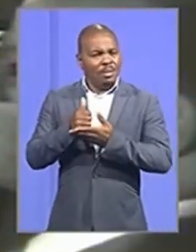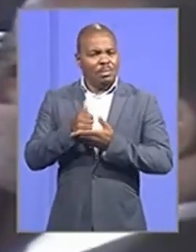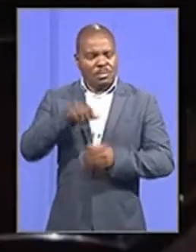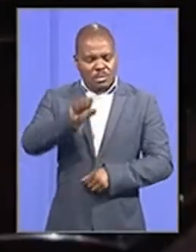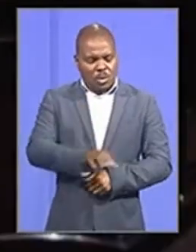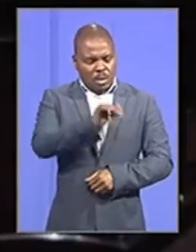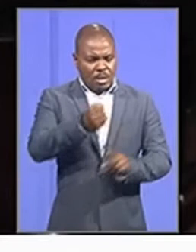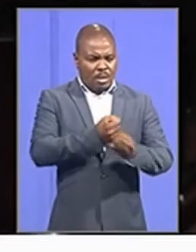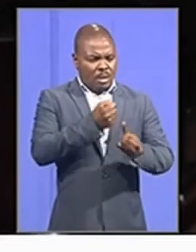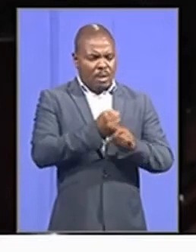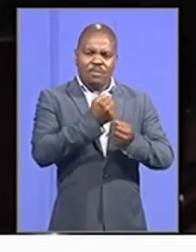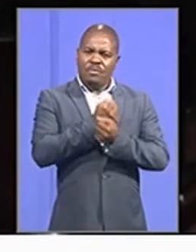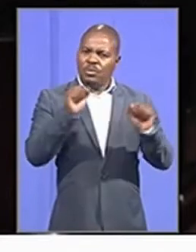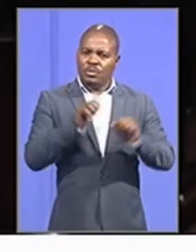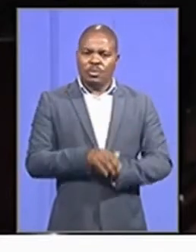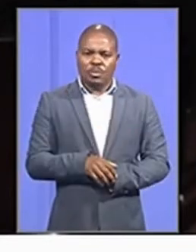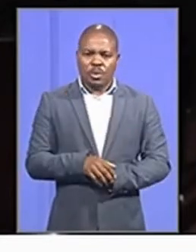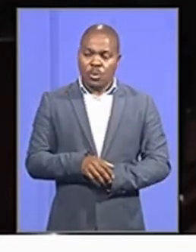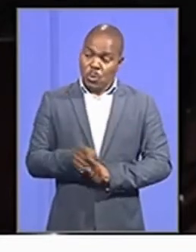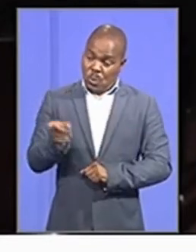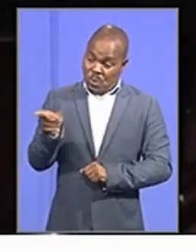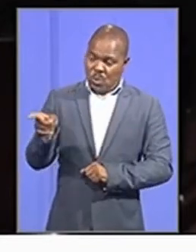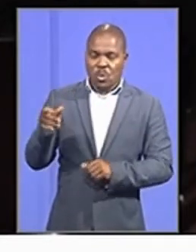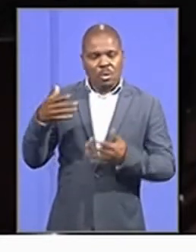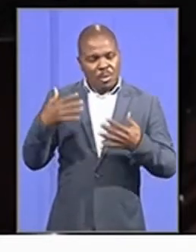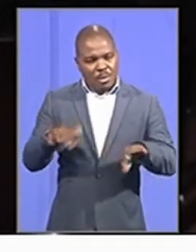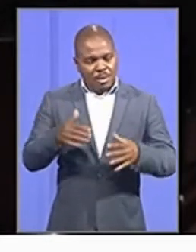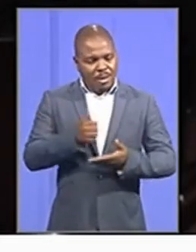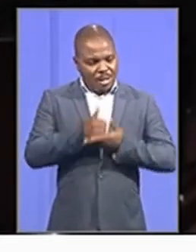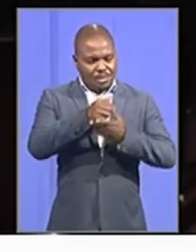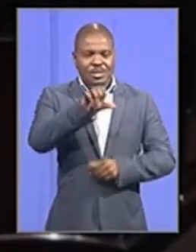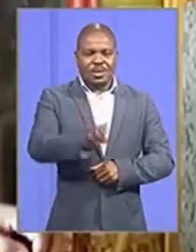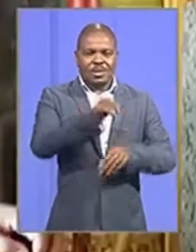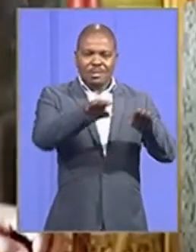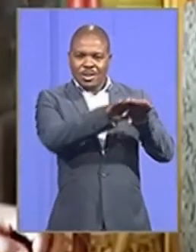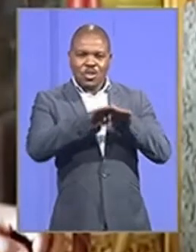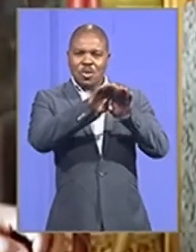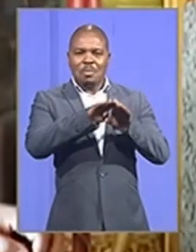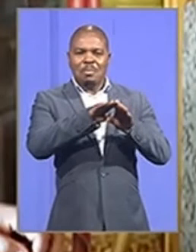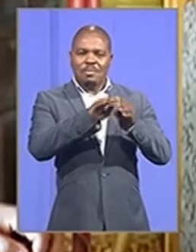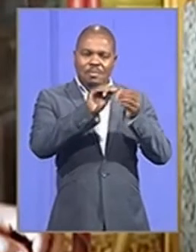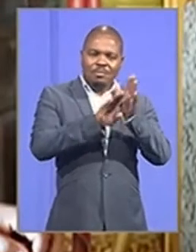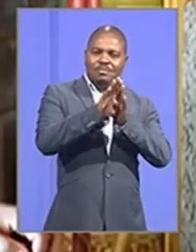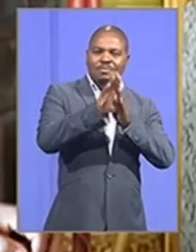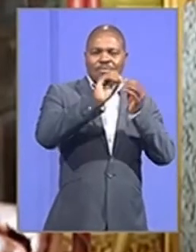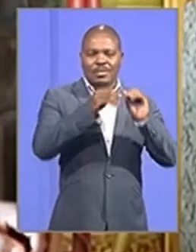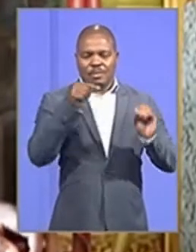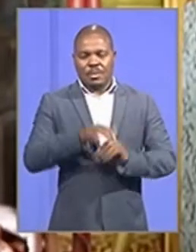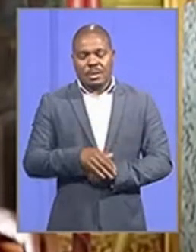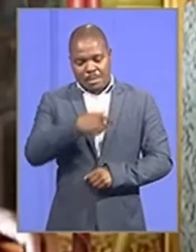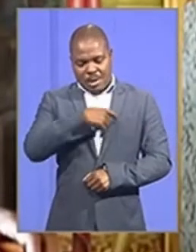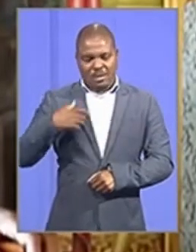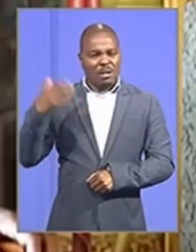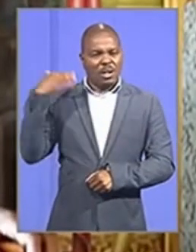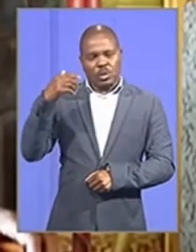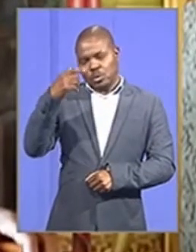e. President Kaunda, we count him as one of the architects of a democratic South Africa. Mopresidente wa Maloba Jacob Zuma le ena o na